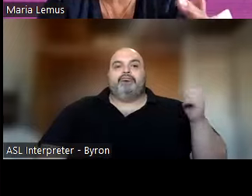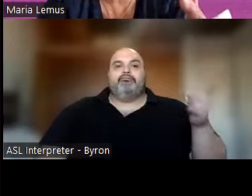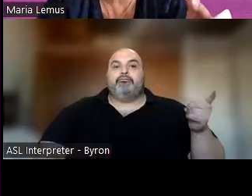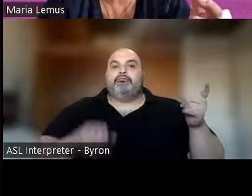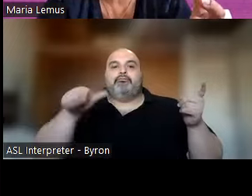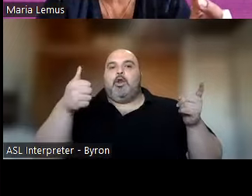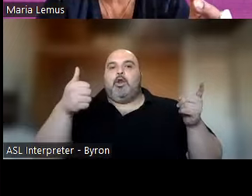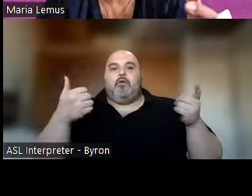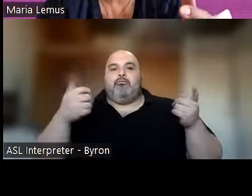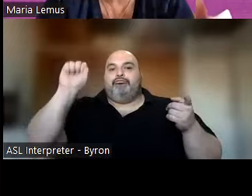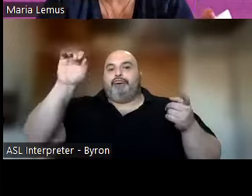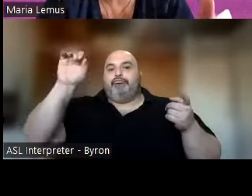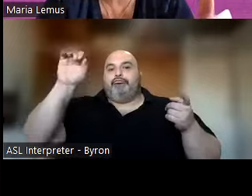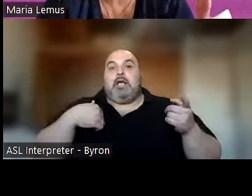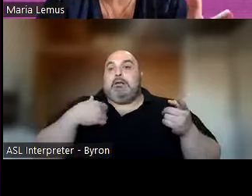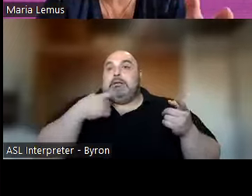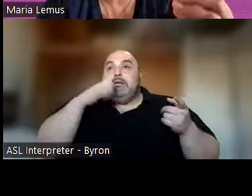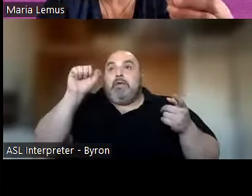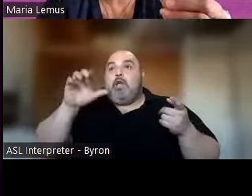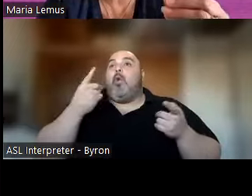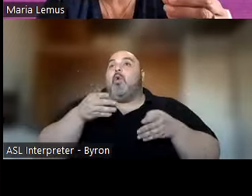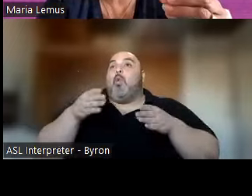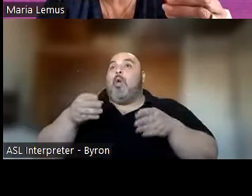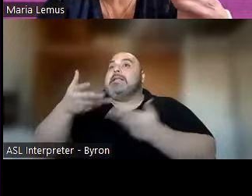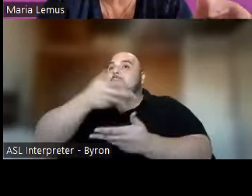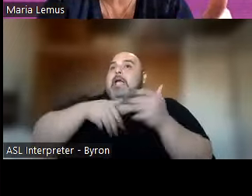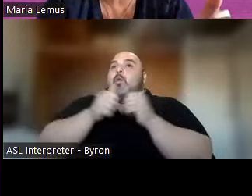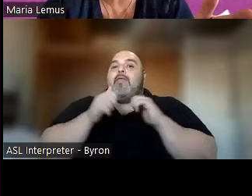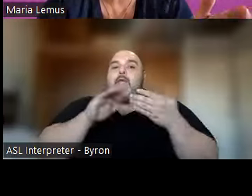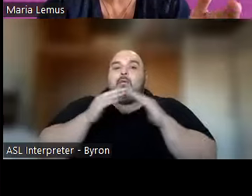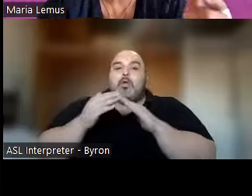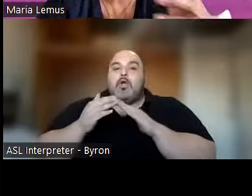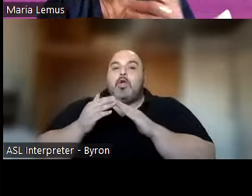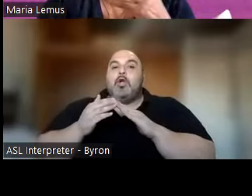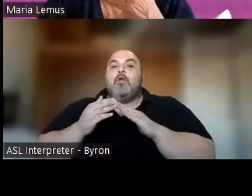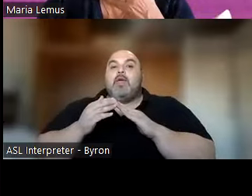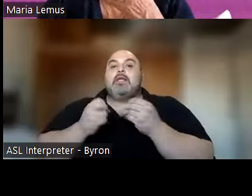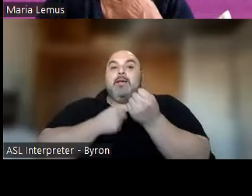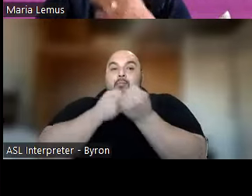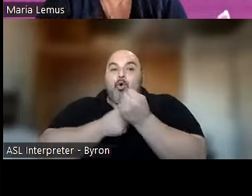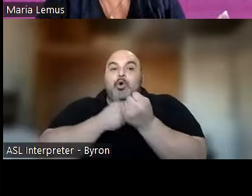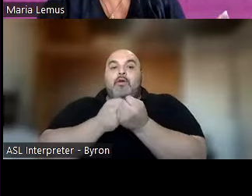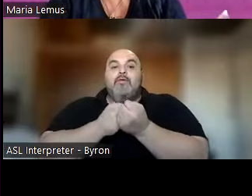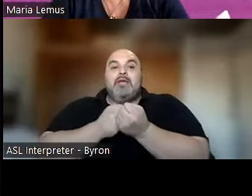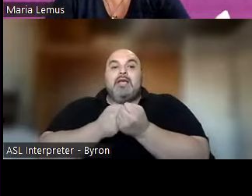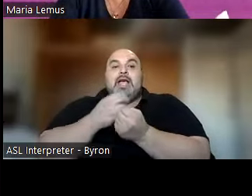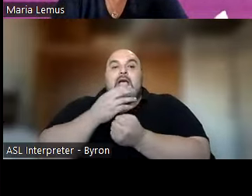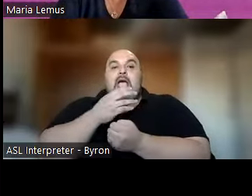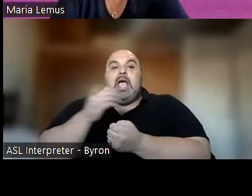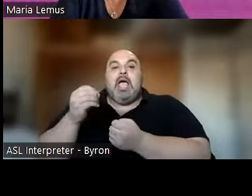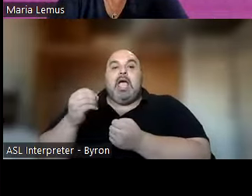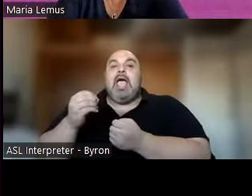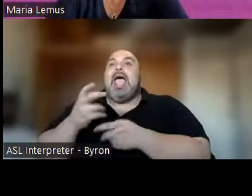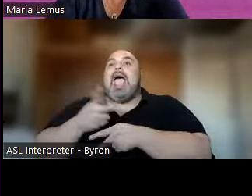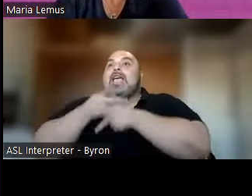for us to really engage with the community in a way that is supportive. And caregiving is really an important piece